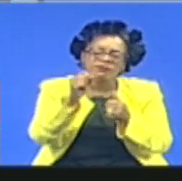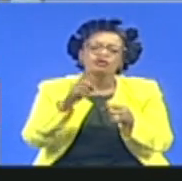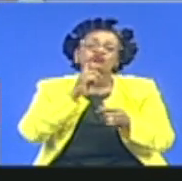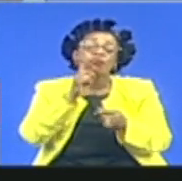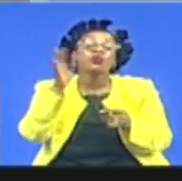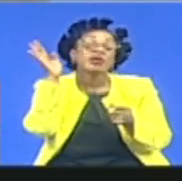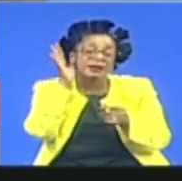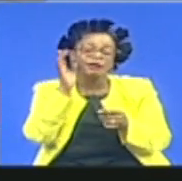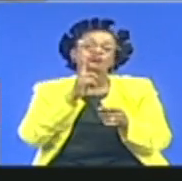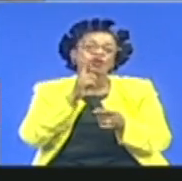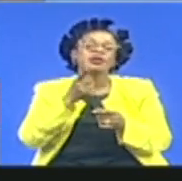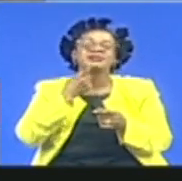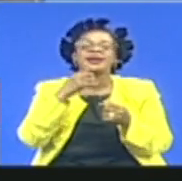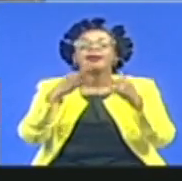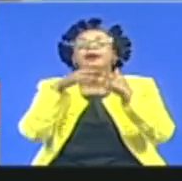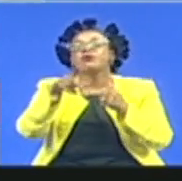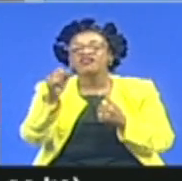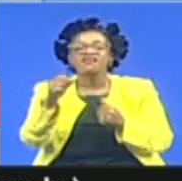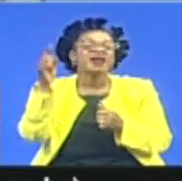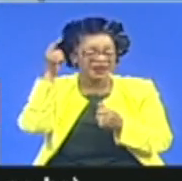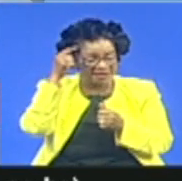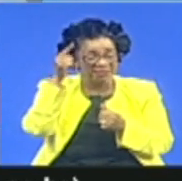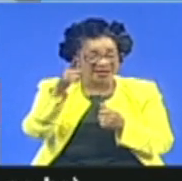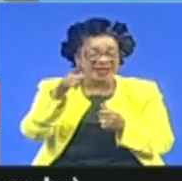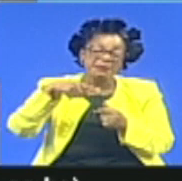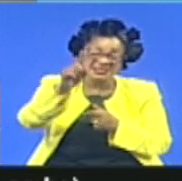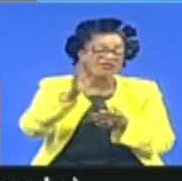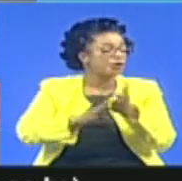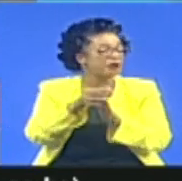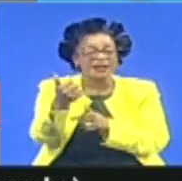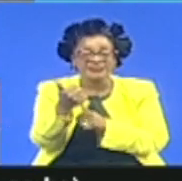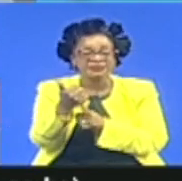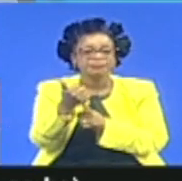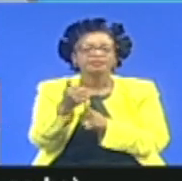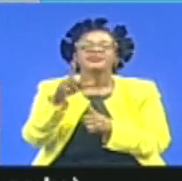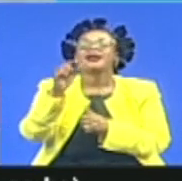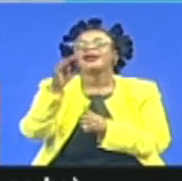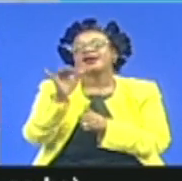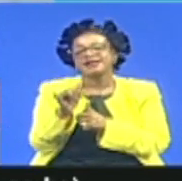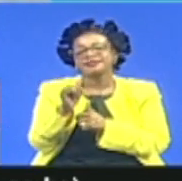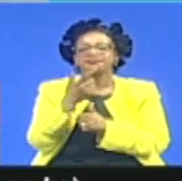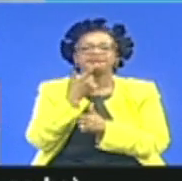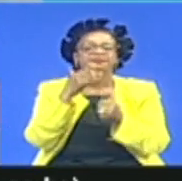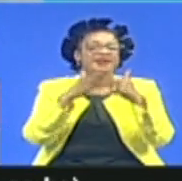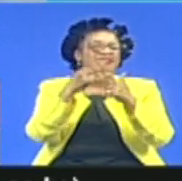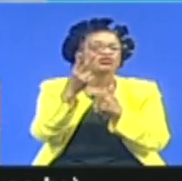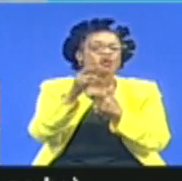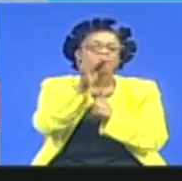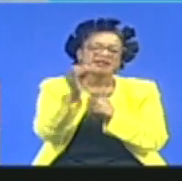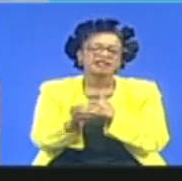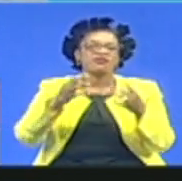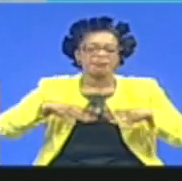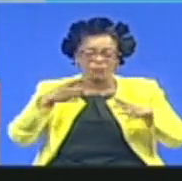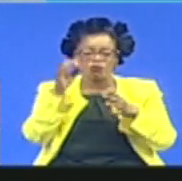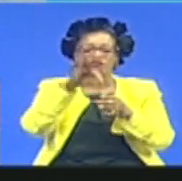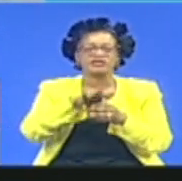him tomorrow saying 8.5. Mark my word. Himself and nobody else. Larry is saying 92% of the people who voted